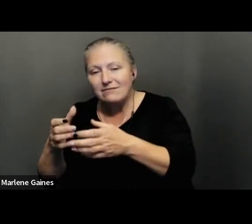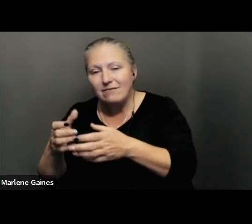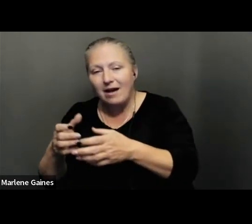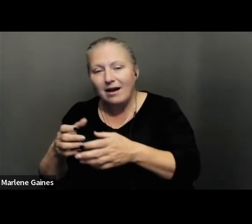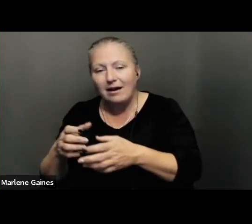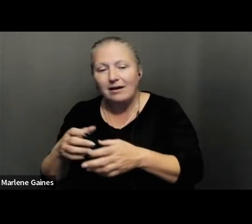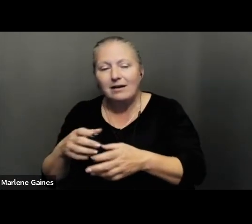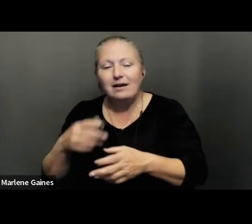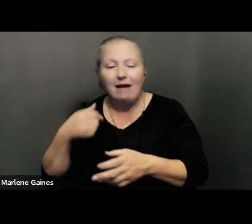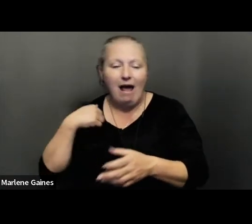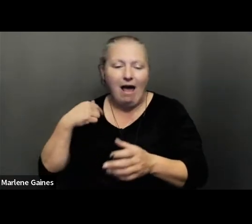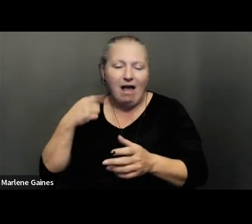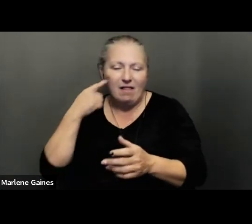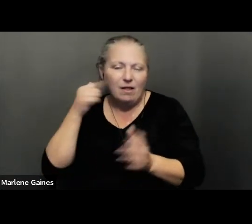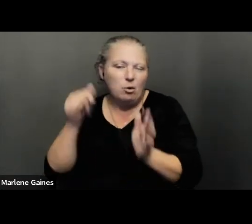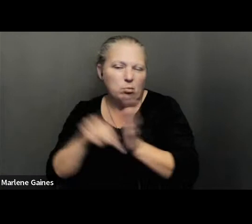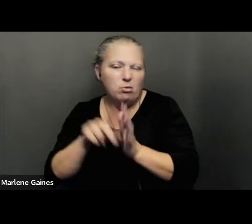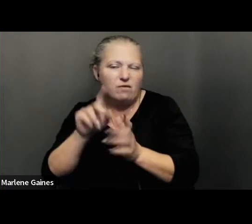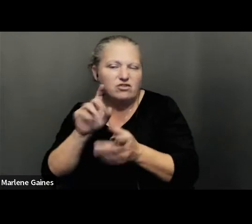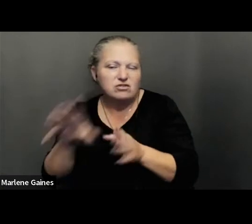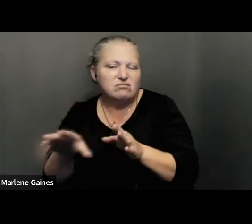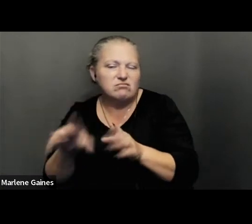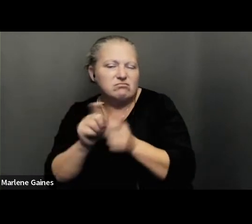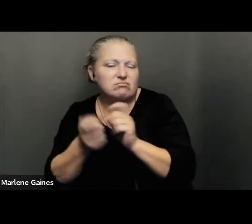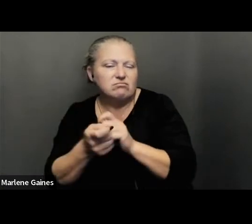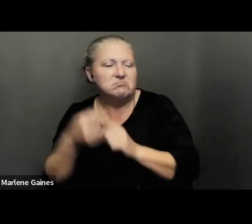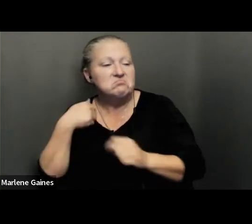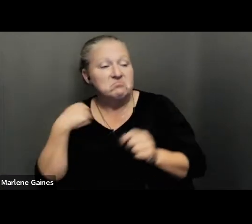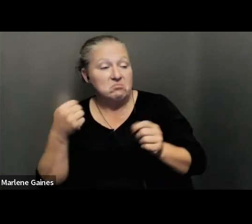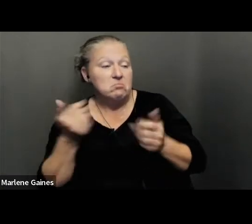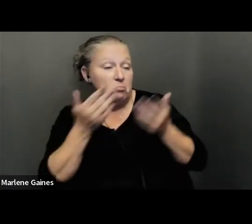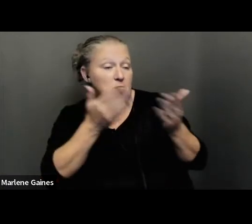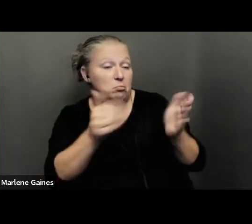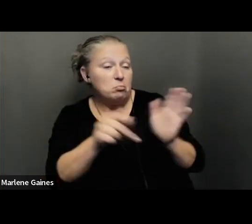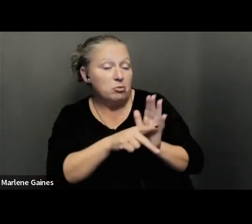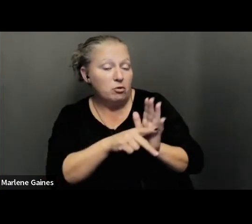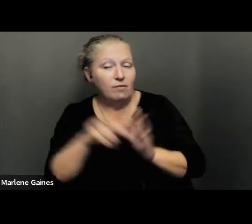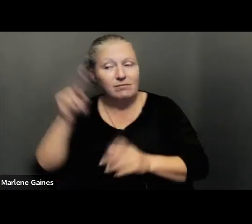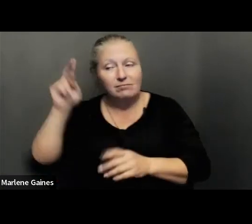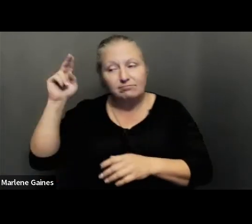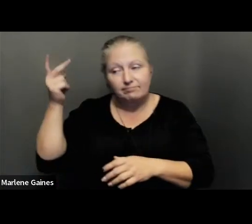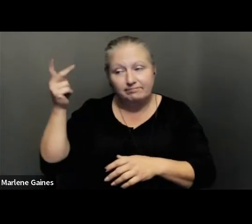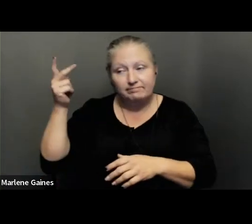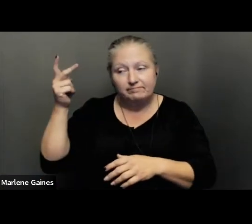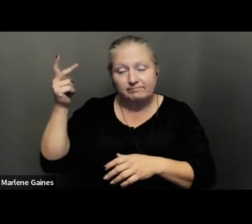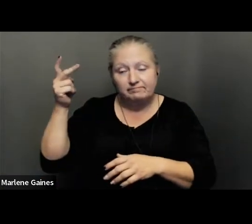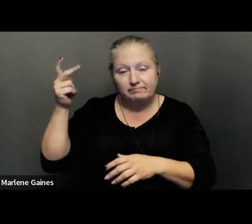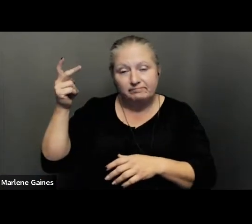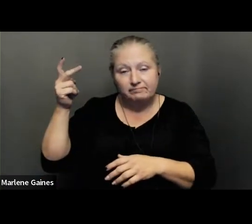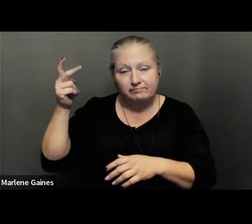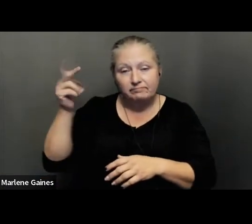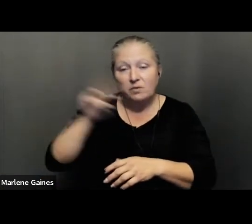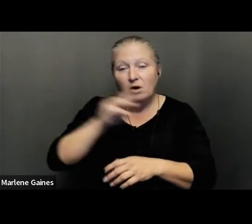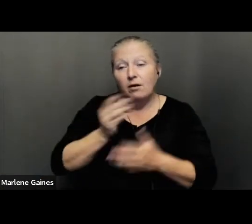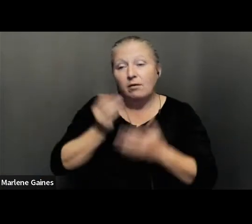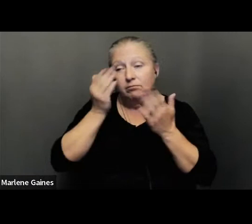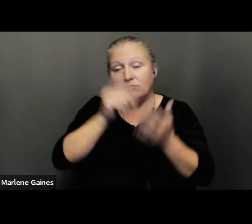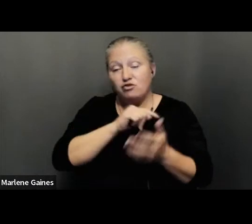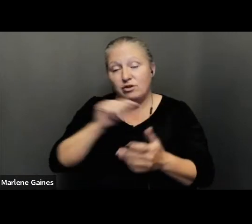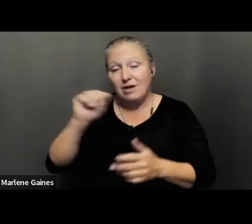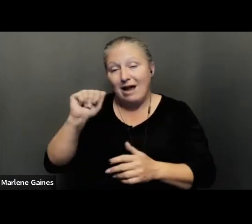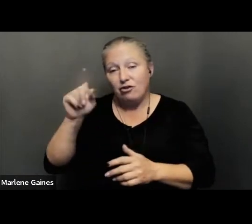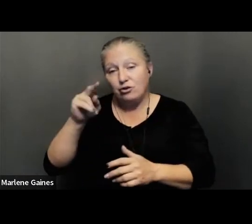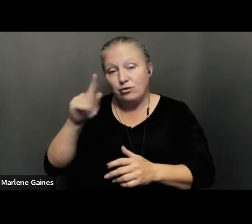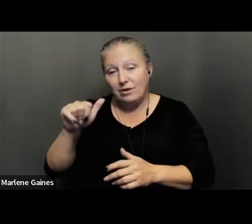you prove that, we would modify it. Yeah. Okay. I'll move to approve. I'll second that. So motion made by trustee Andrade